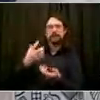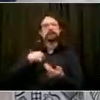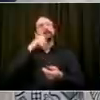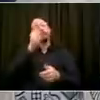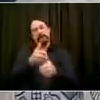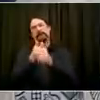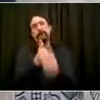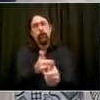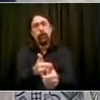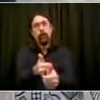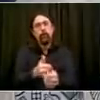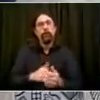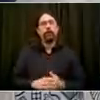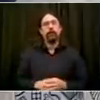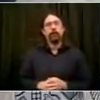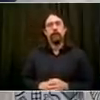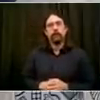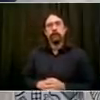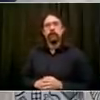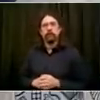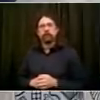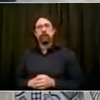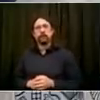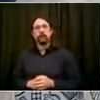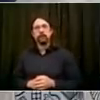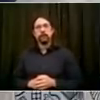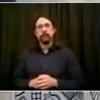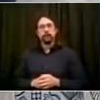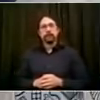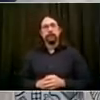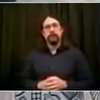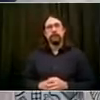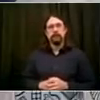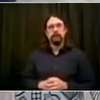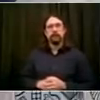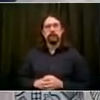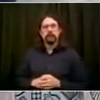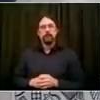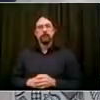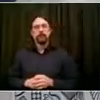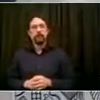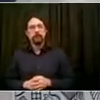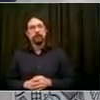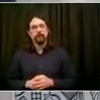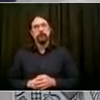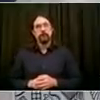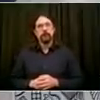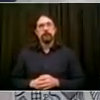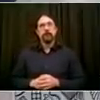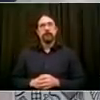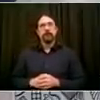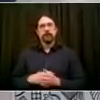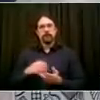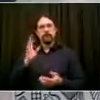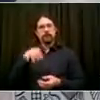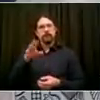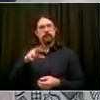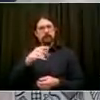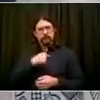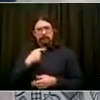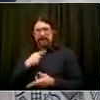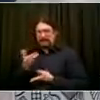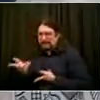I decided, separate from any discussions with the union, because we thought it would be the thing that would give people confidence that they